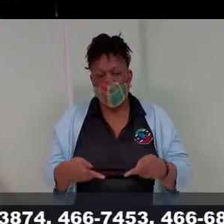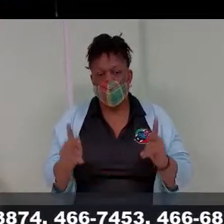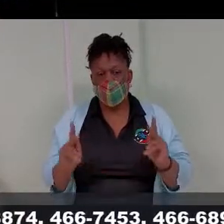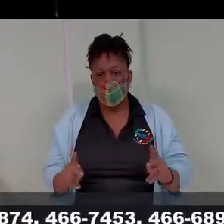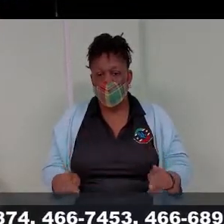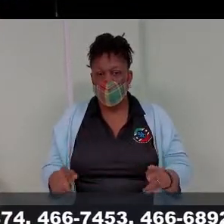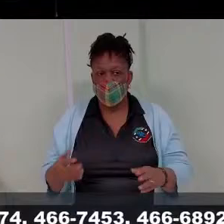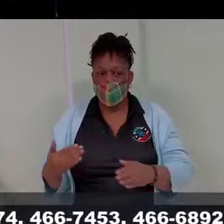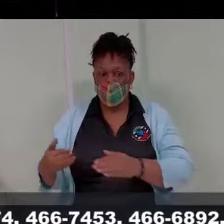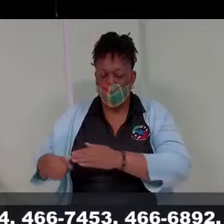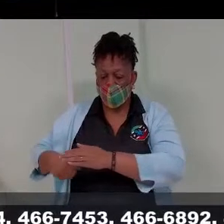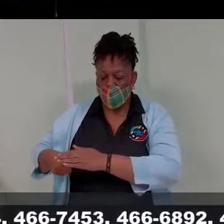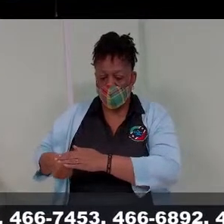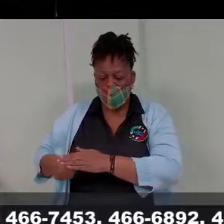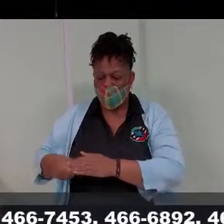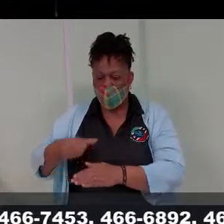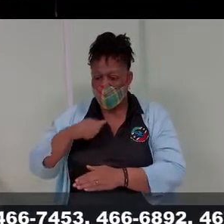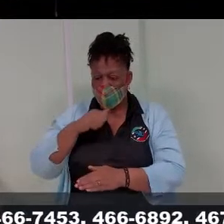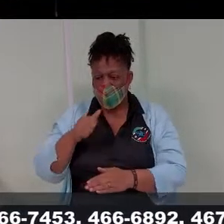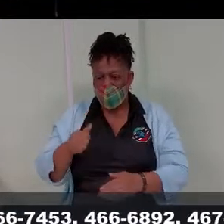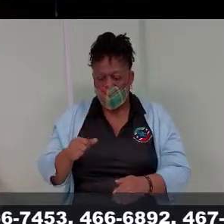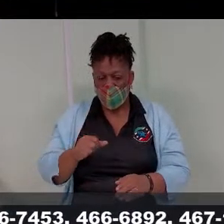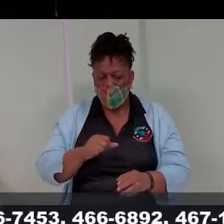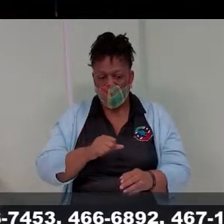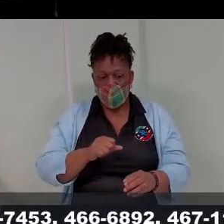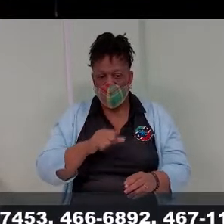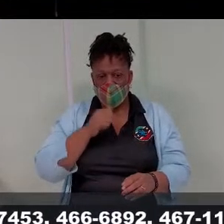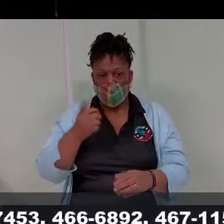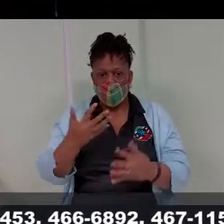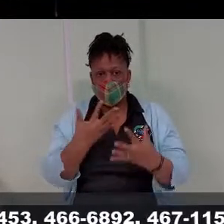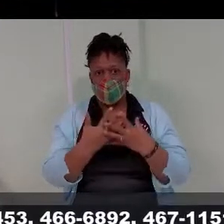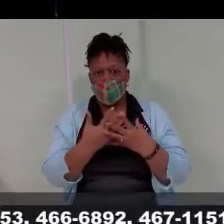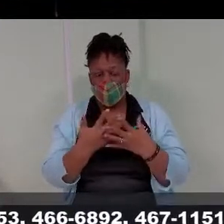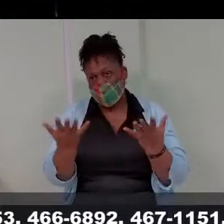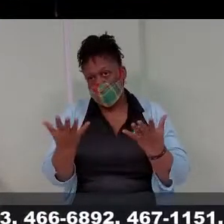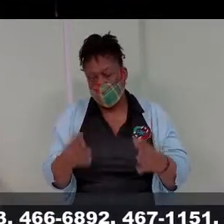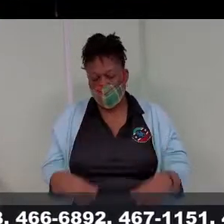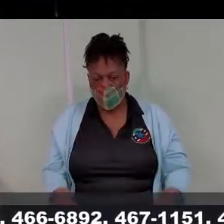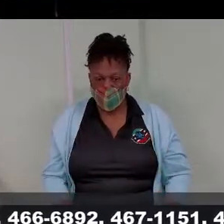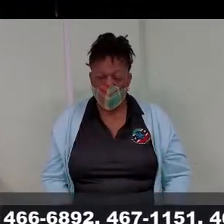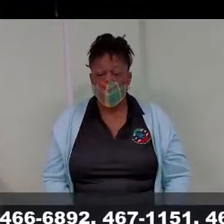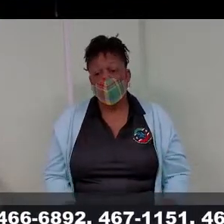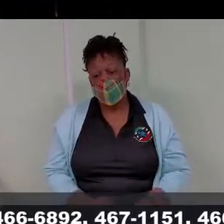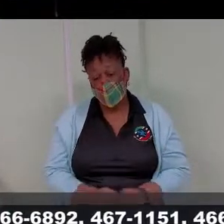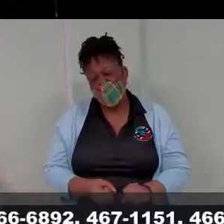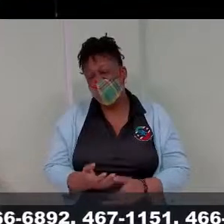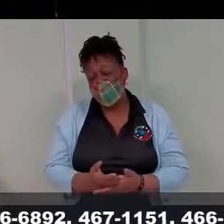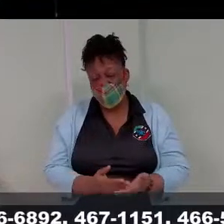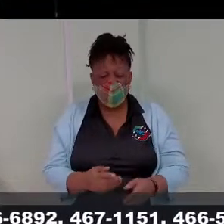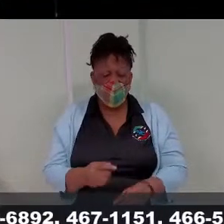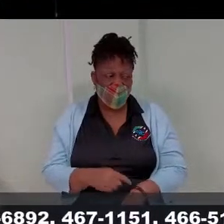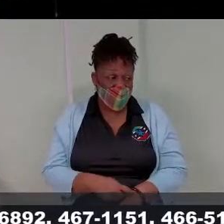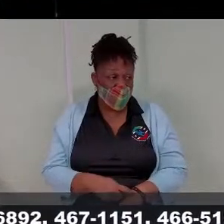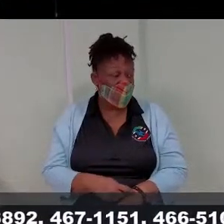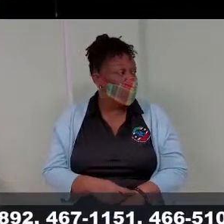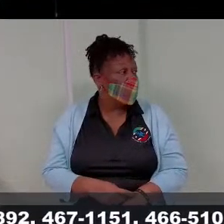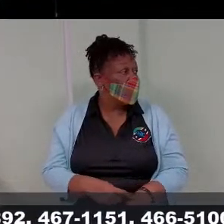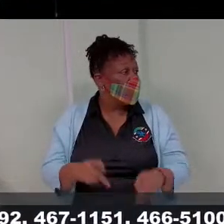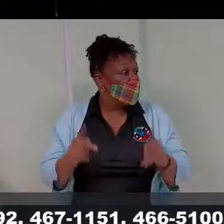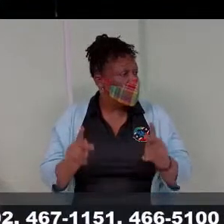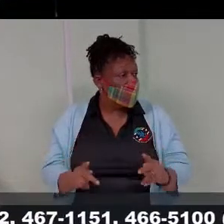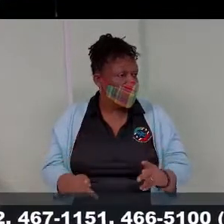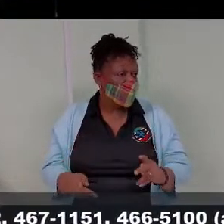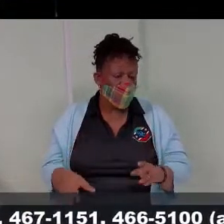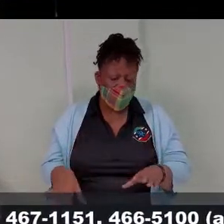are not maximum security prison facilities. And so, from time to time, we may have